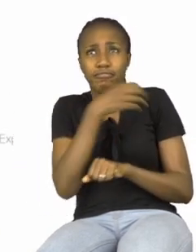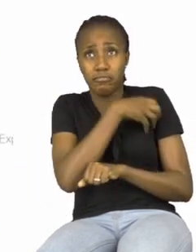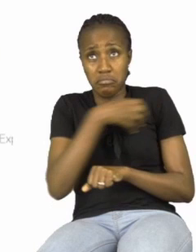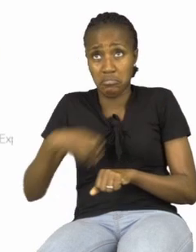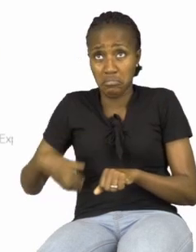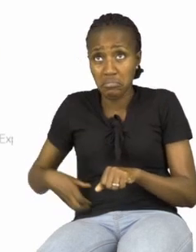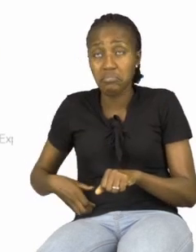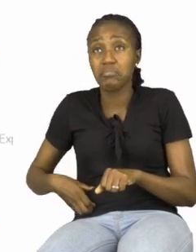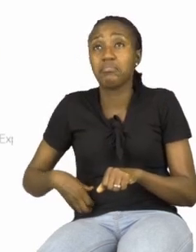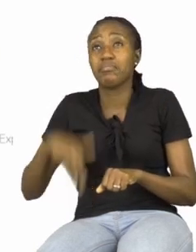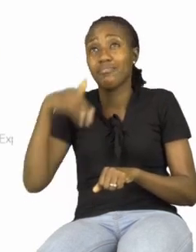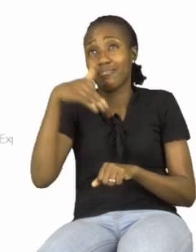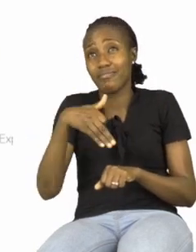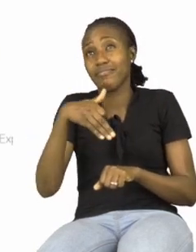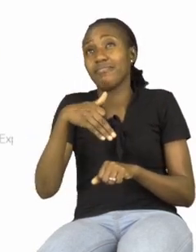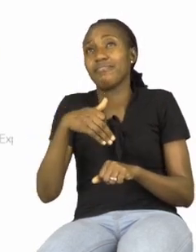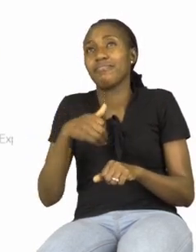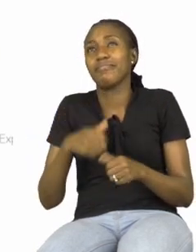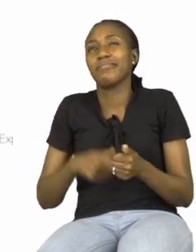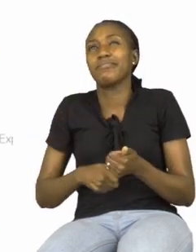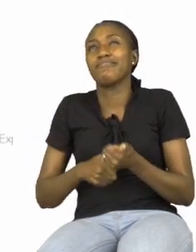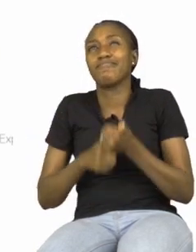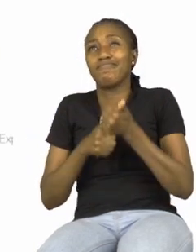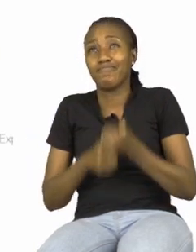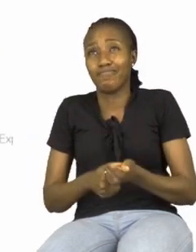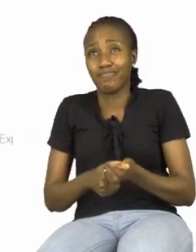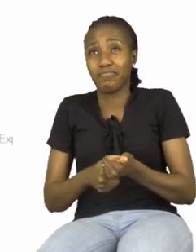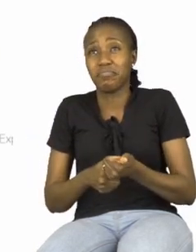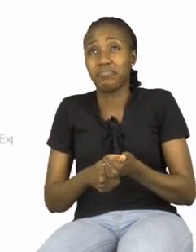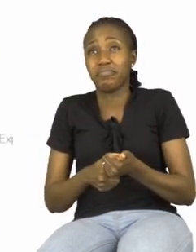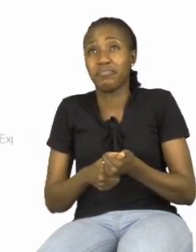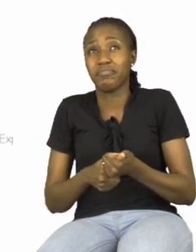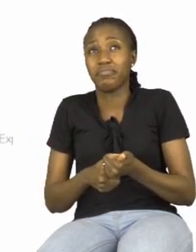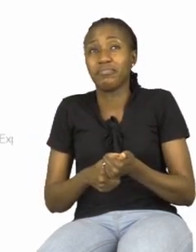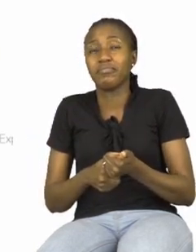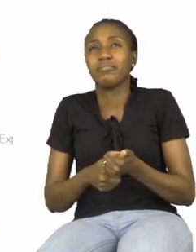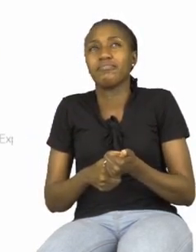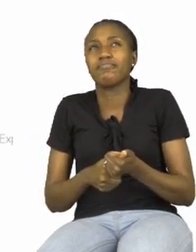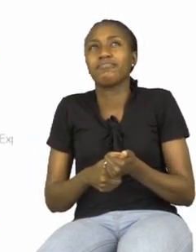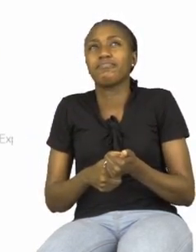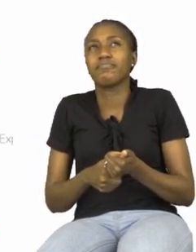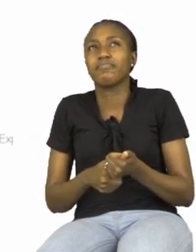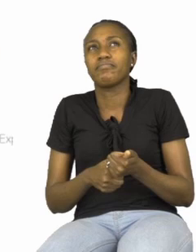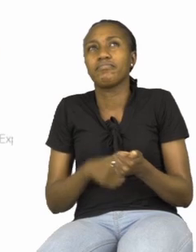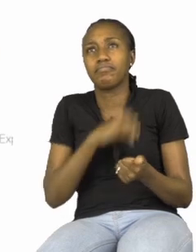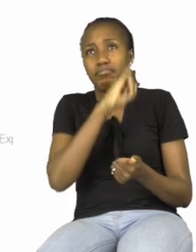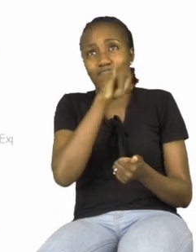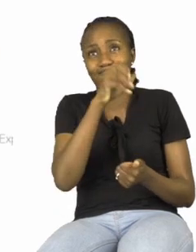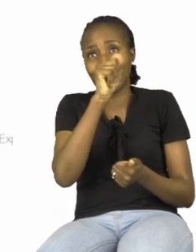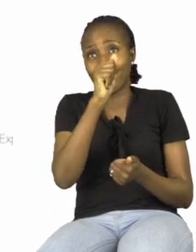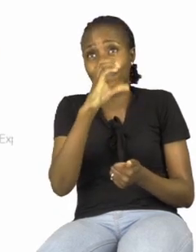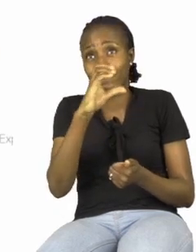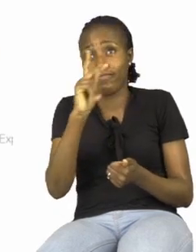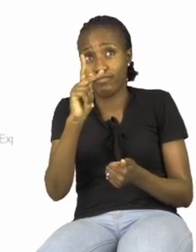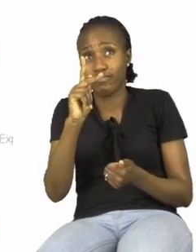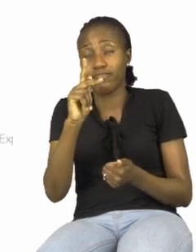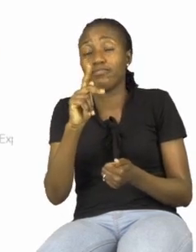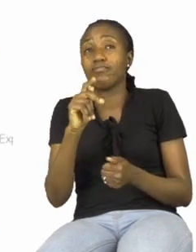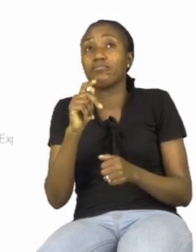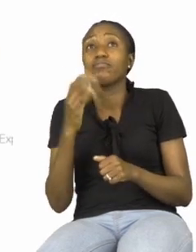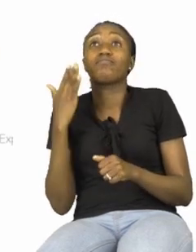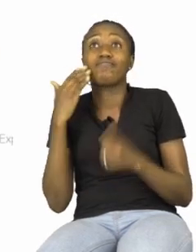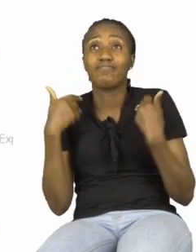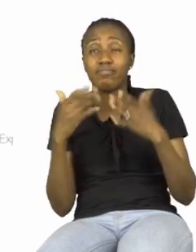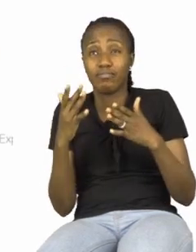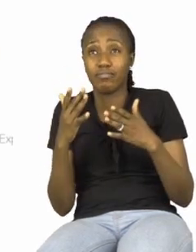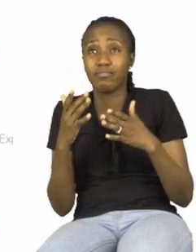Union, Doc Jabba. So Doc Jabba is, when I started playing, he was the president. So my